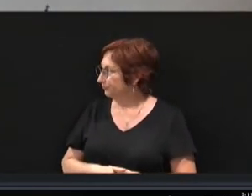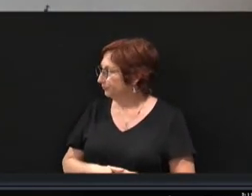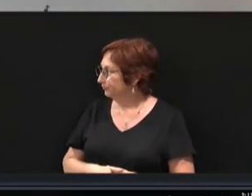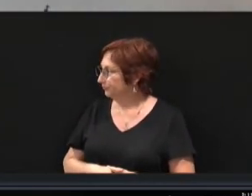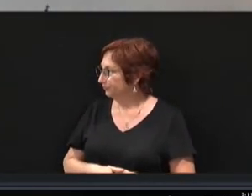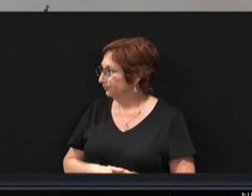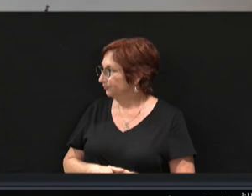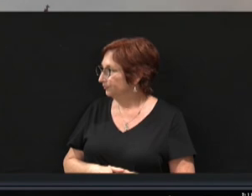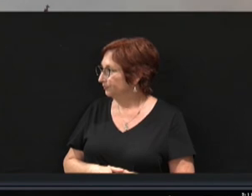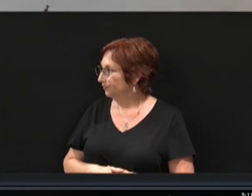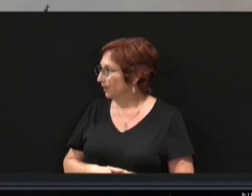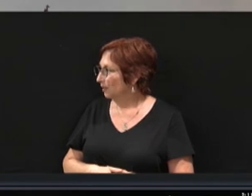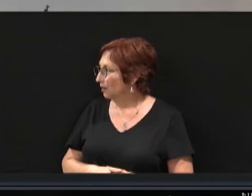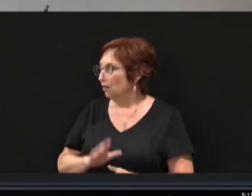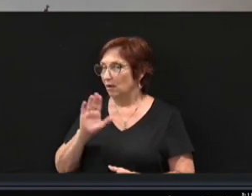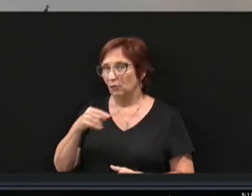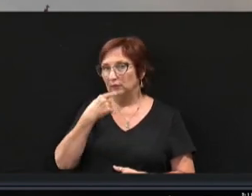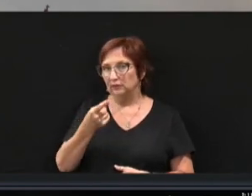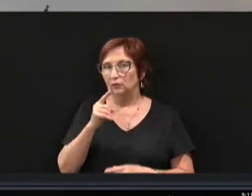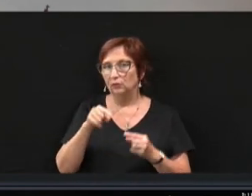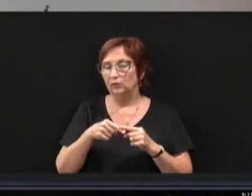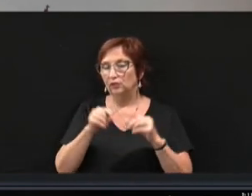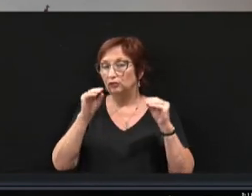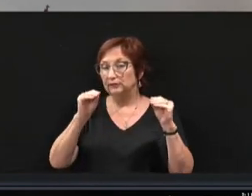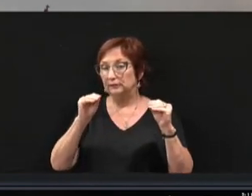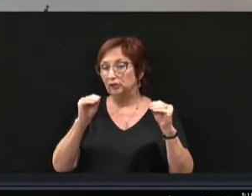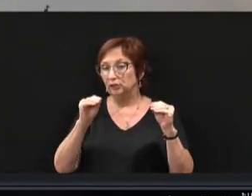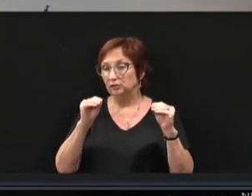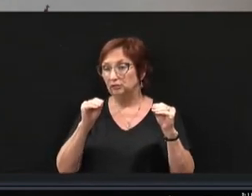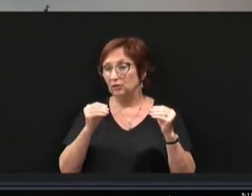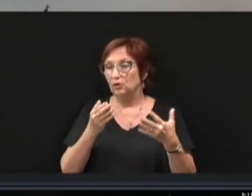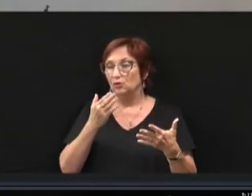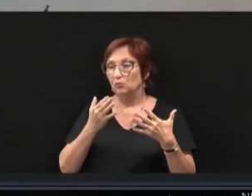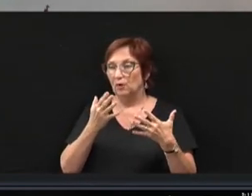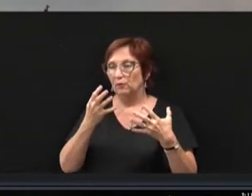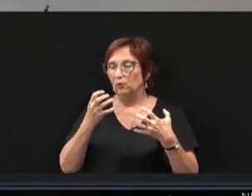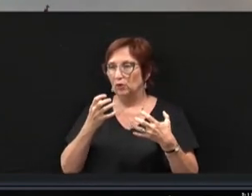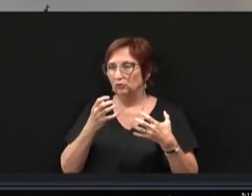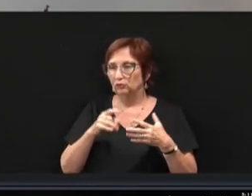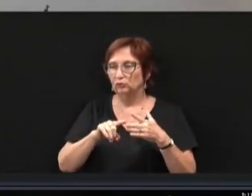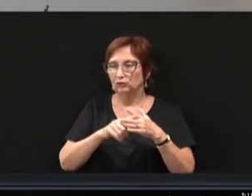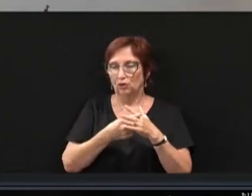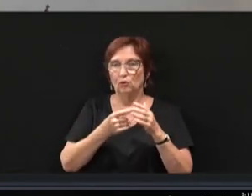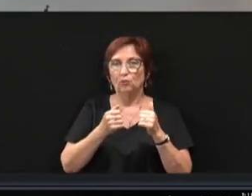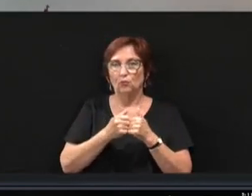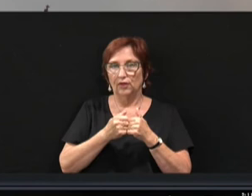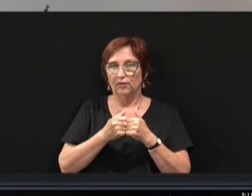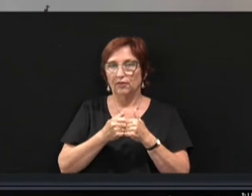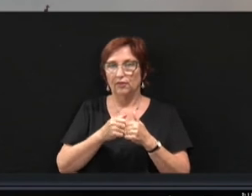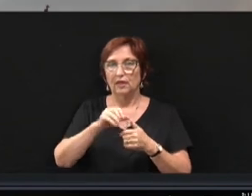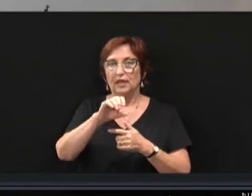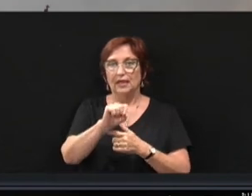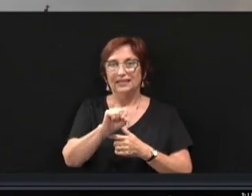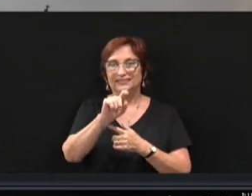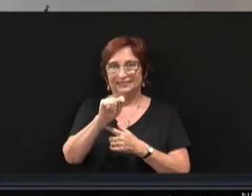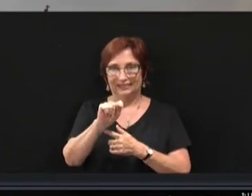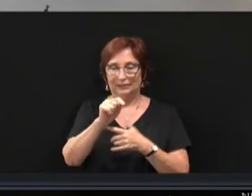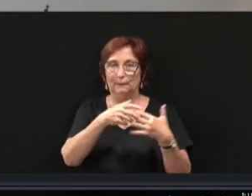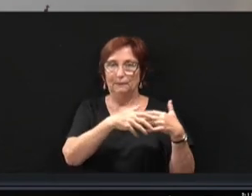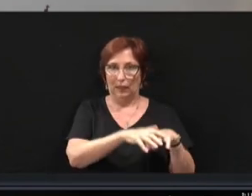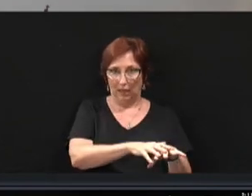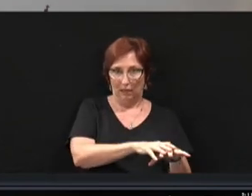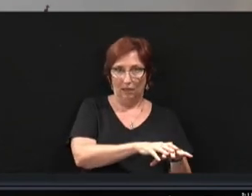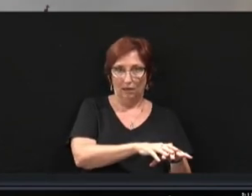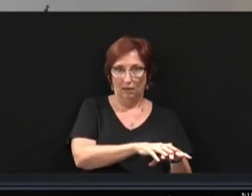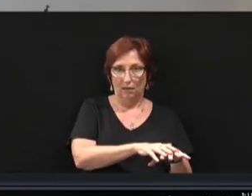I'm going to tell you when you are teaching this, you probably want to start with the ST blend.